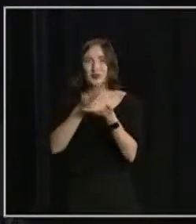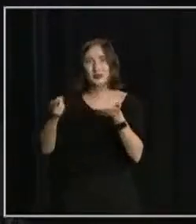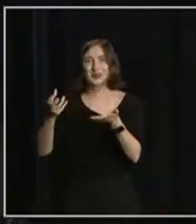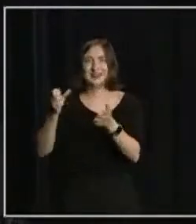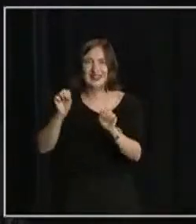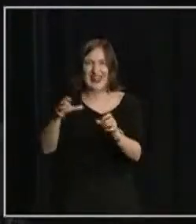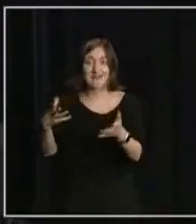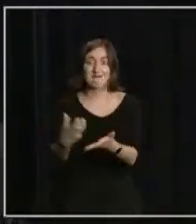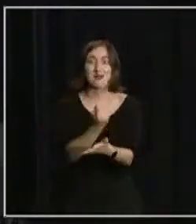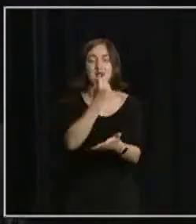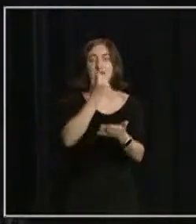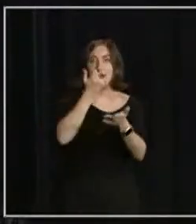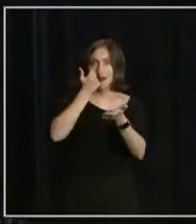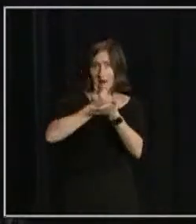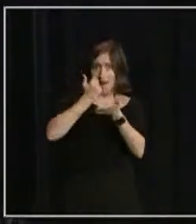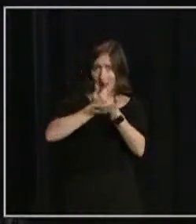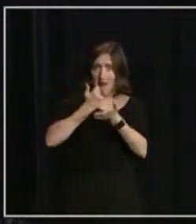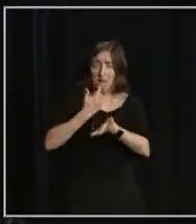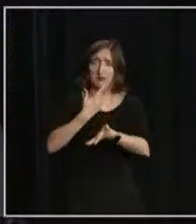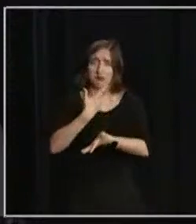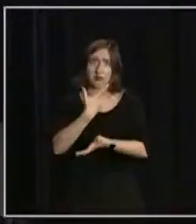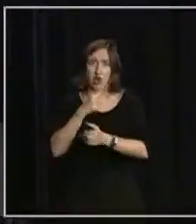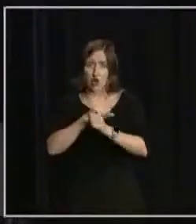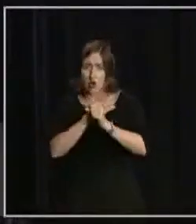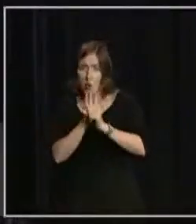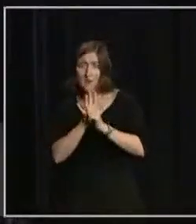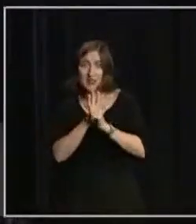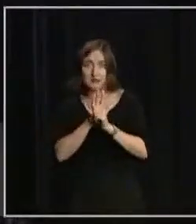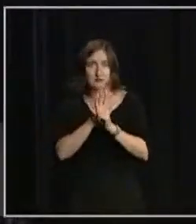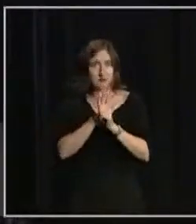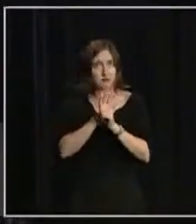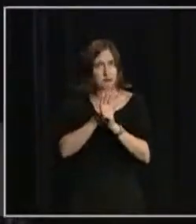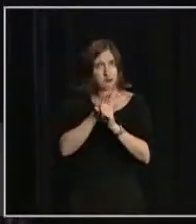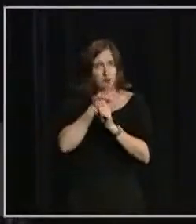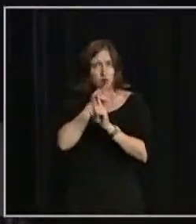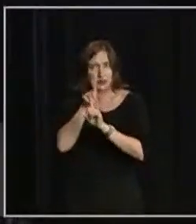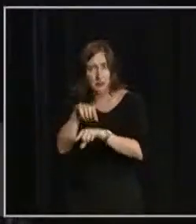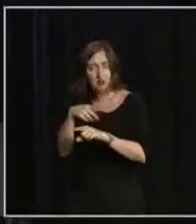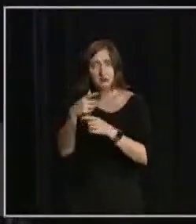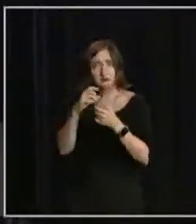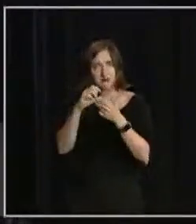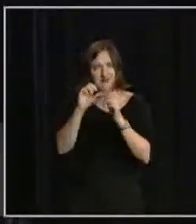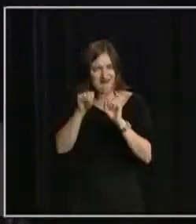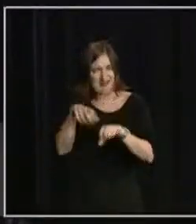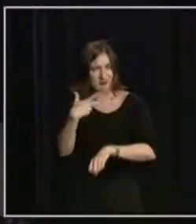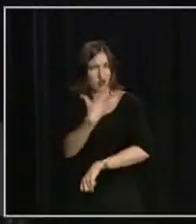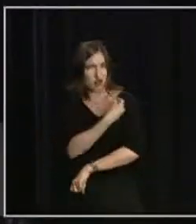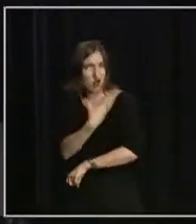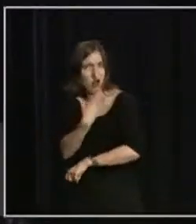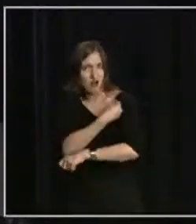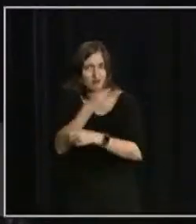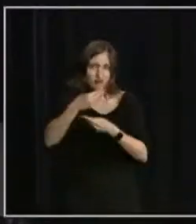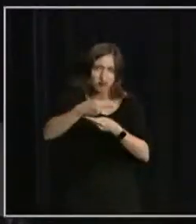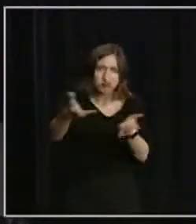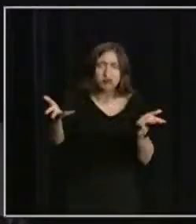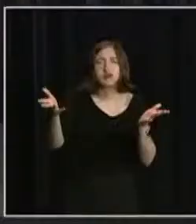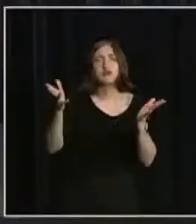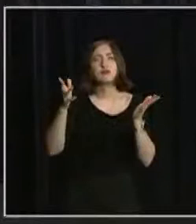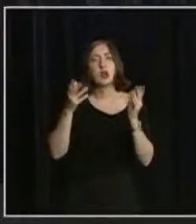be to pivot, to make sure that we can get shots in arms and that we can continue to amplify our messaging with our